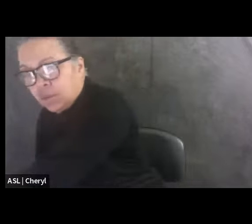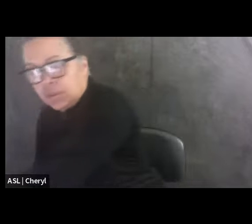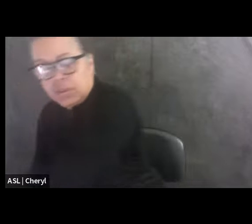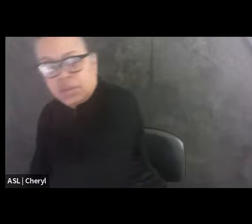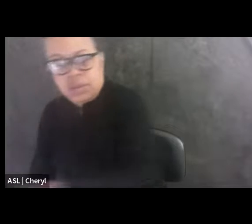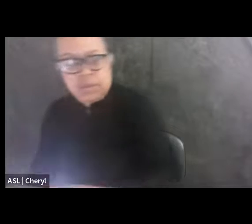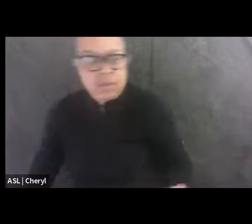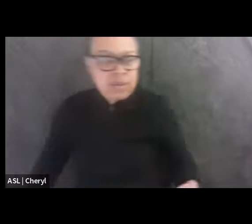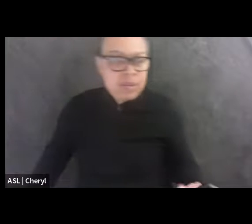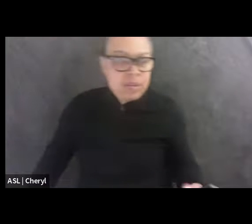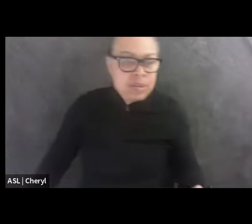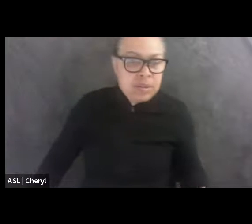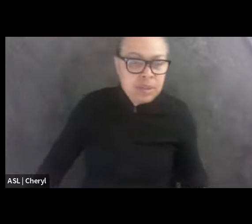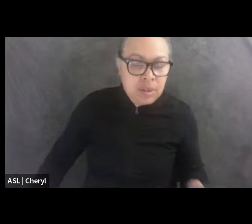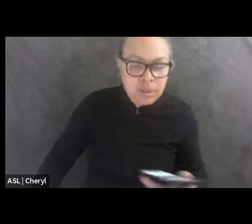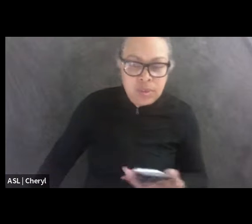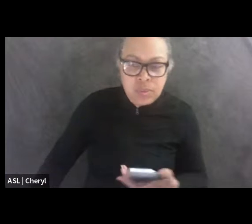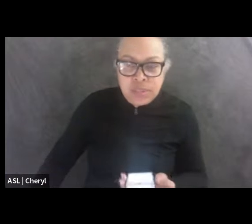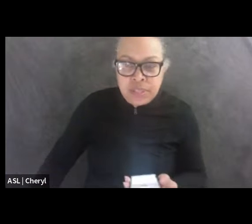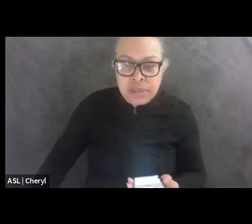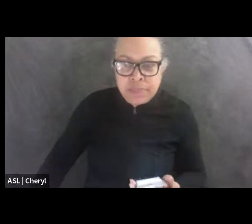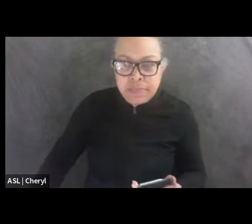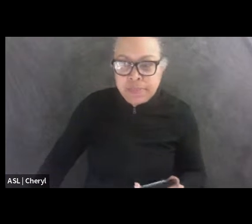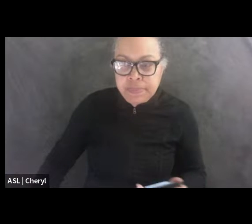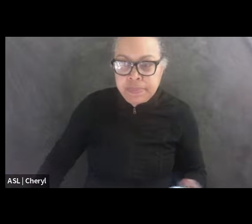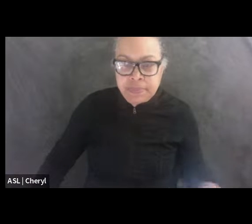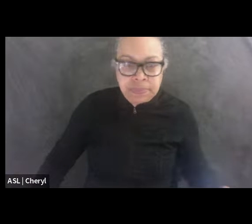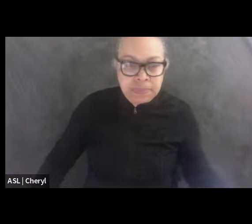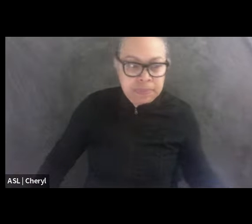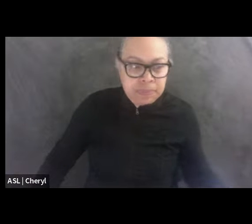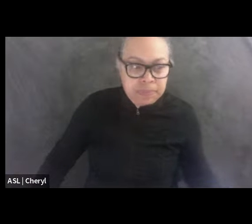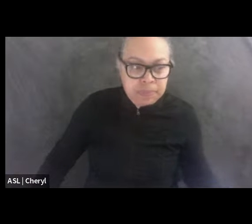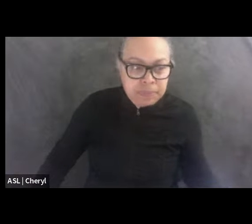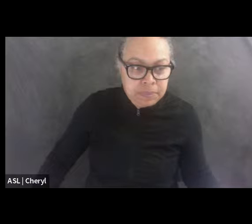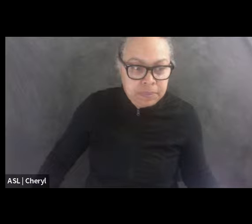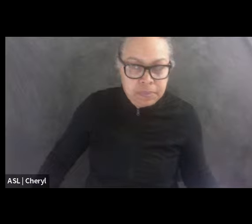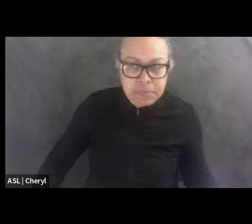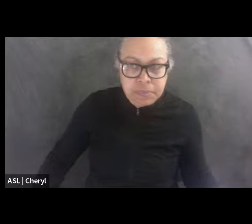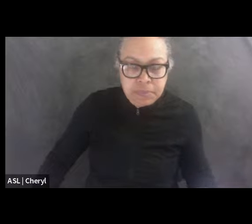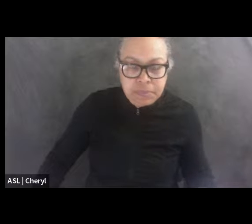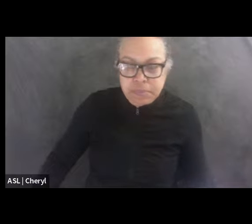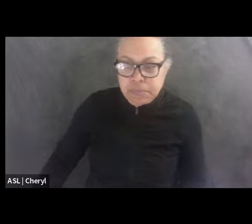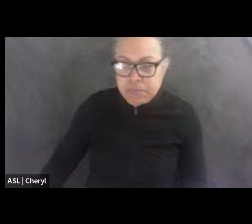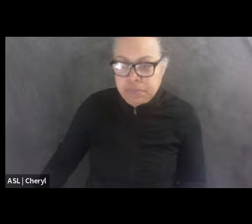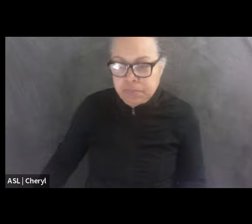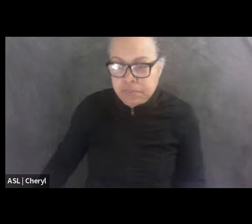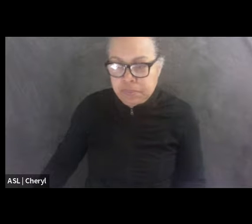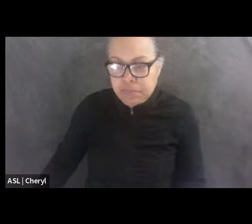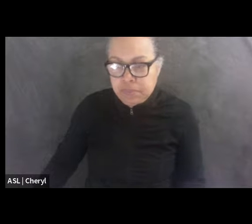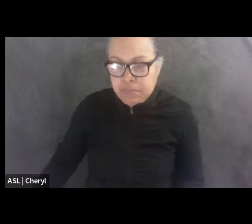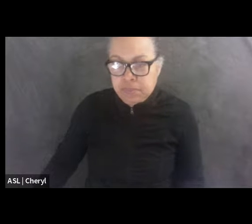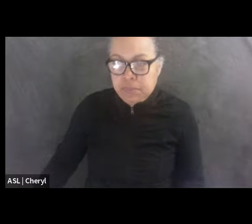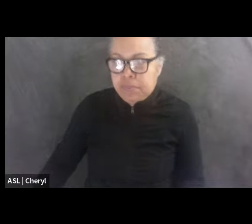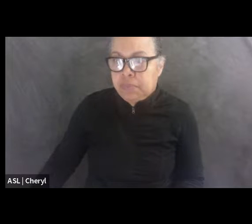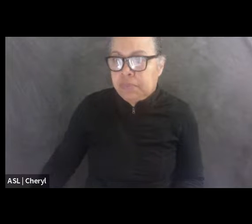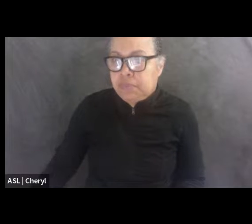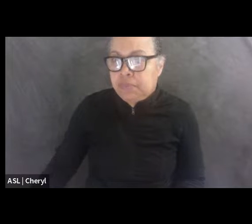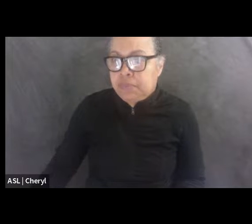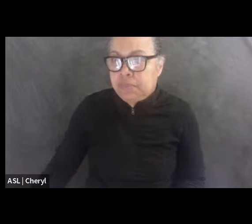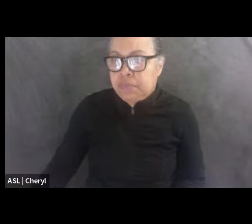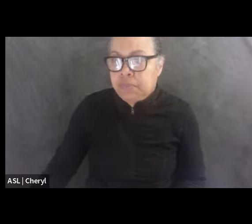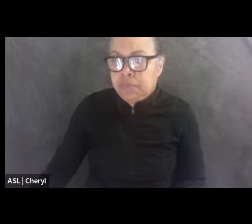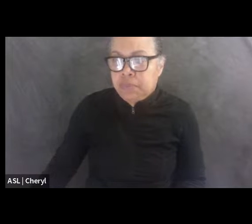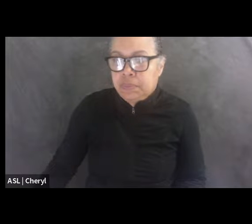switching? Hi, Tiara. I spotlight. Made you a co-host so that you can do that.